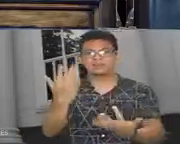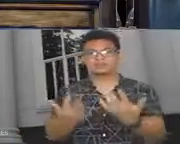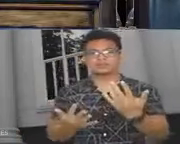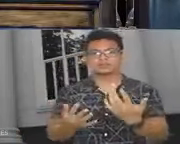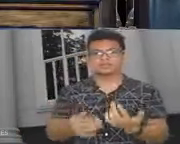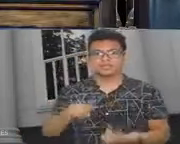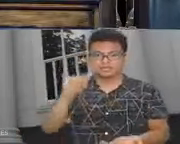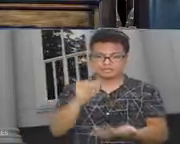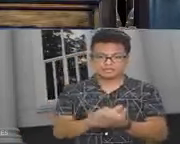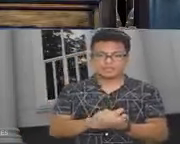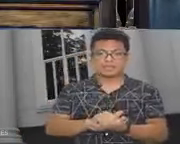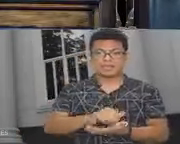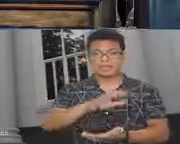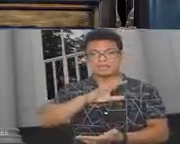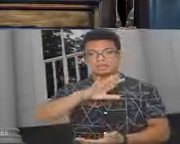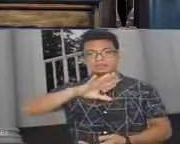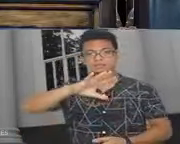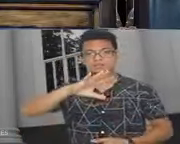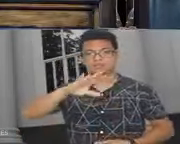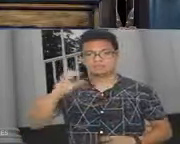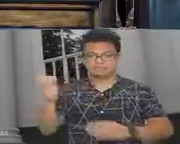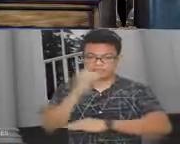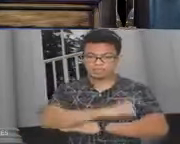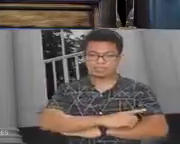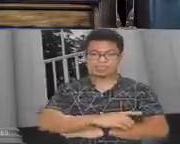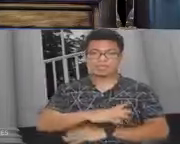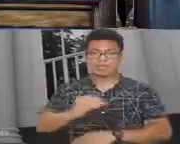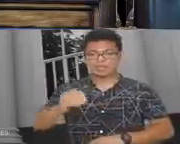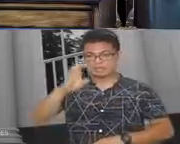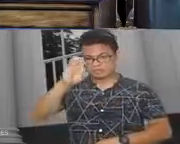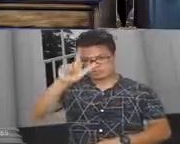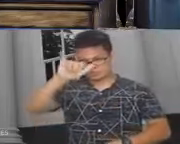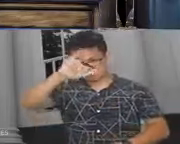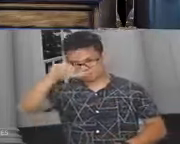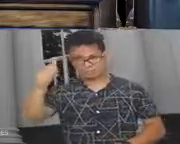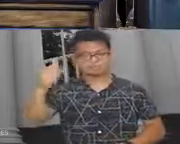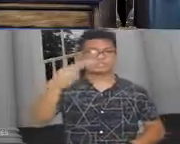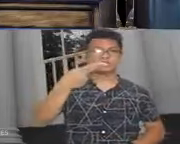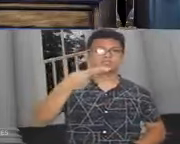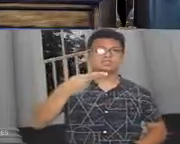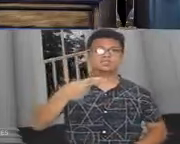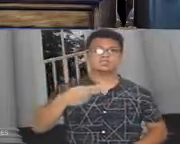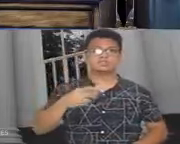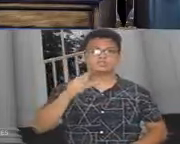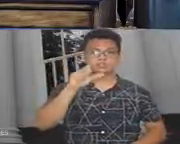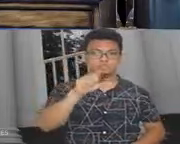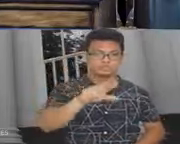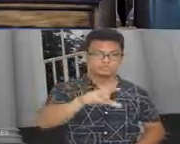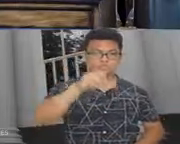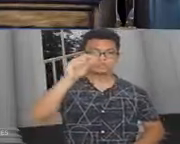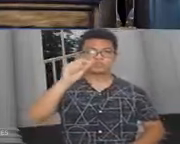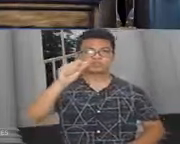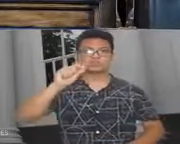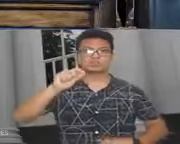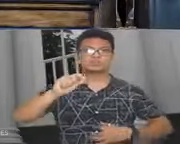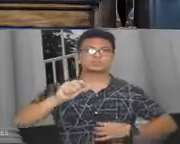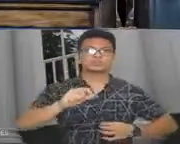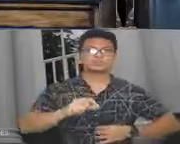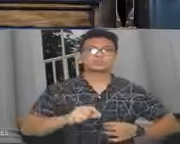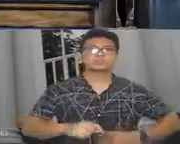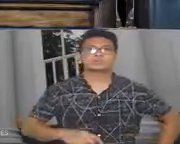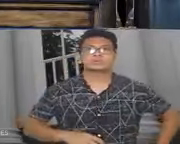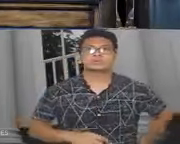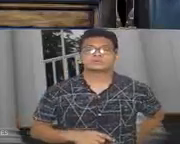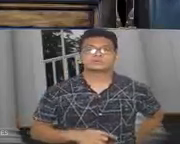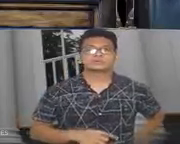Alta naman, ha? Oh. And Elijah said unto the prophets, choose you one bullock for yourselves and dress